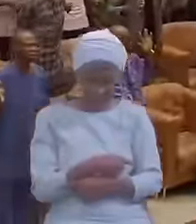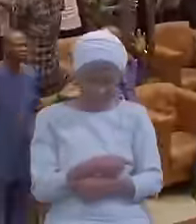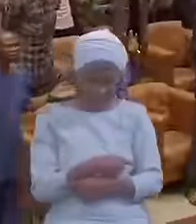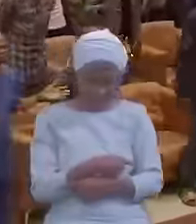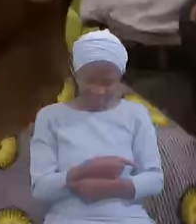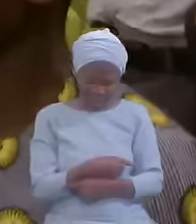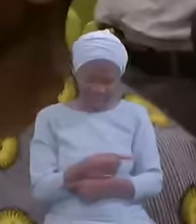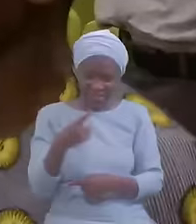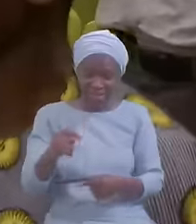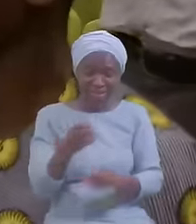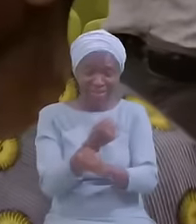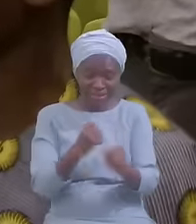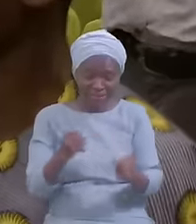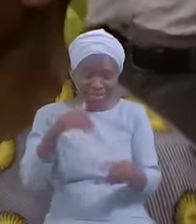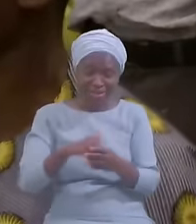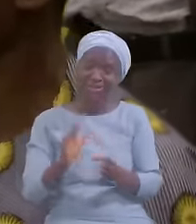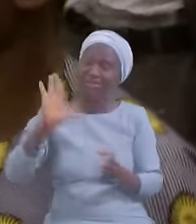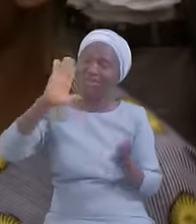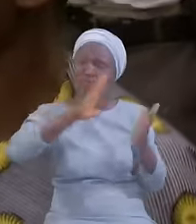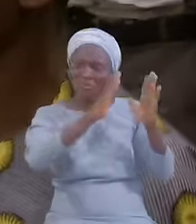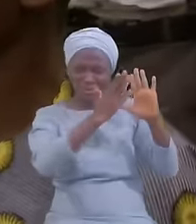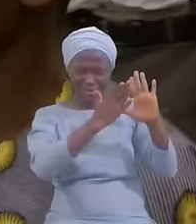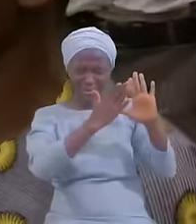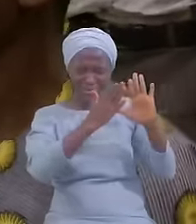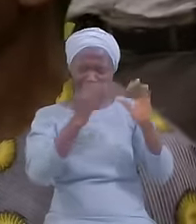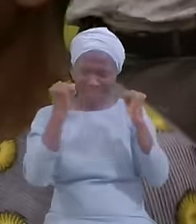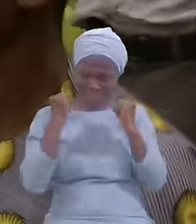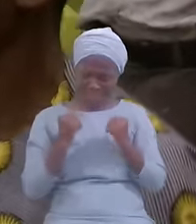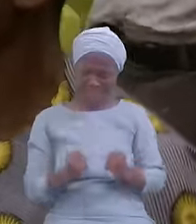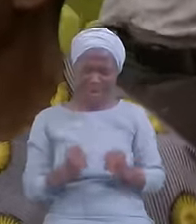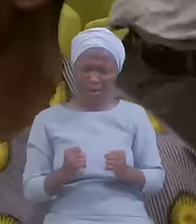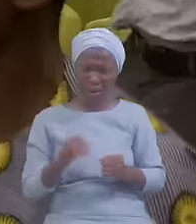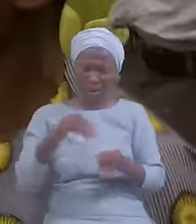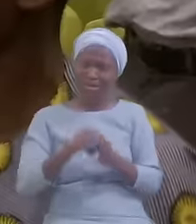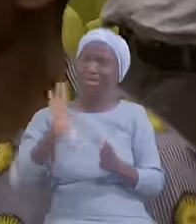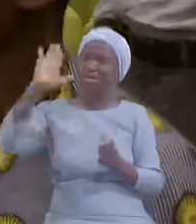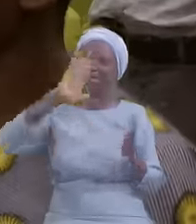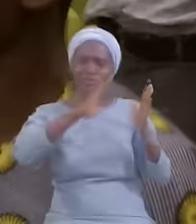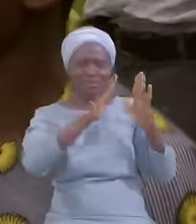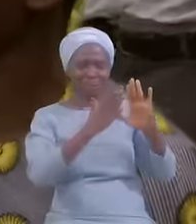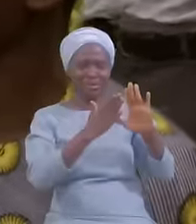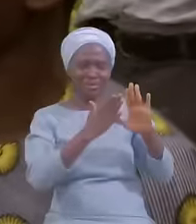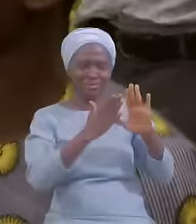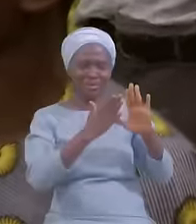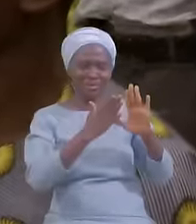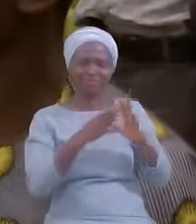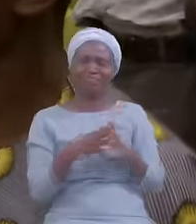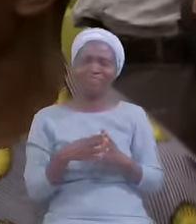There's salvation in his presence. There's power in his presence.